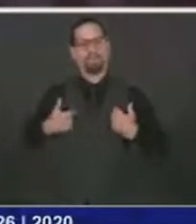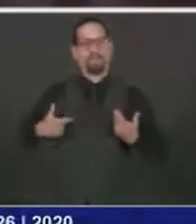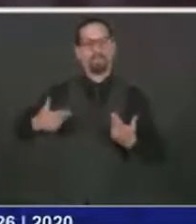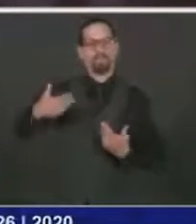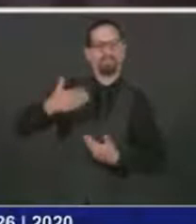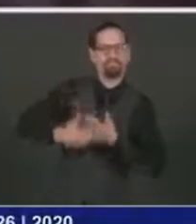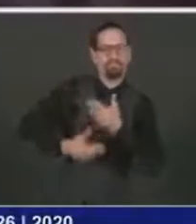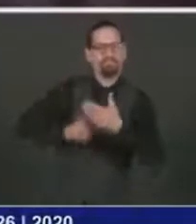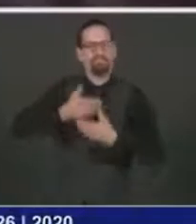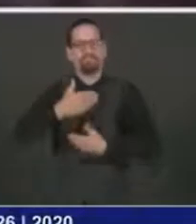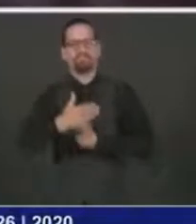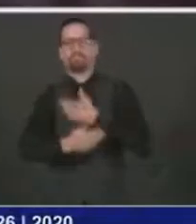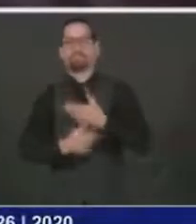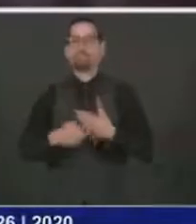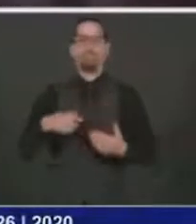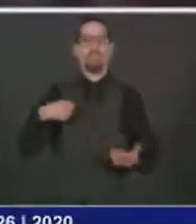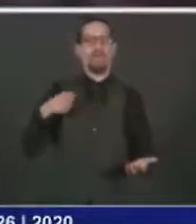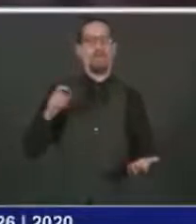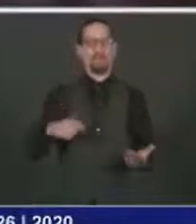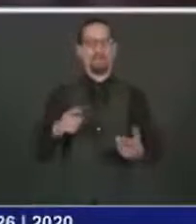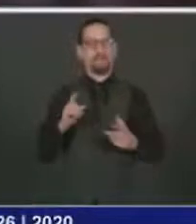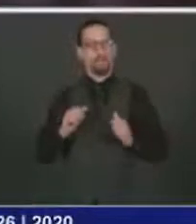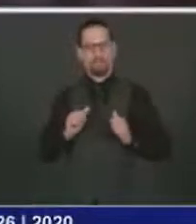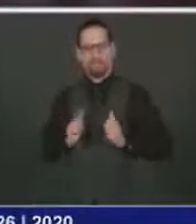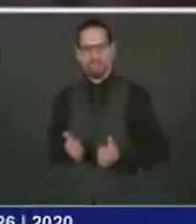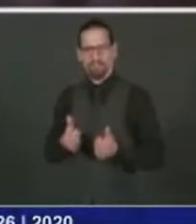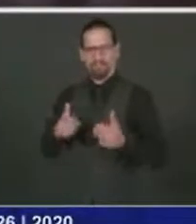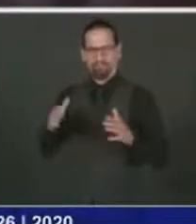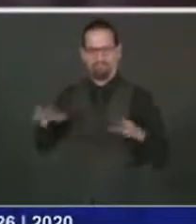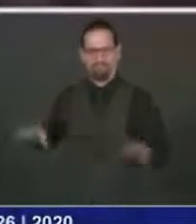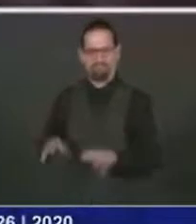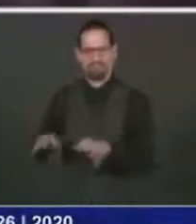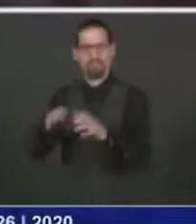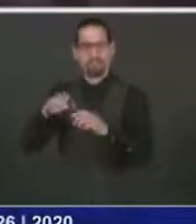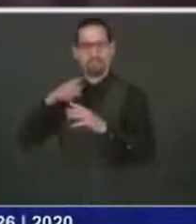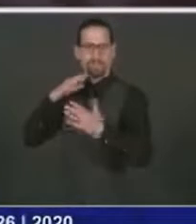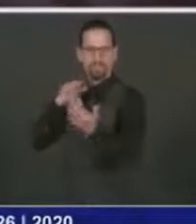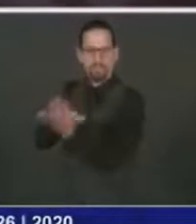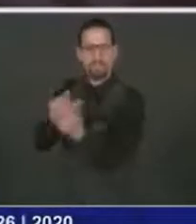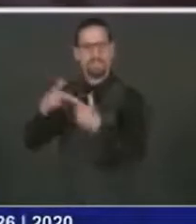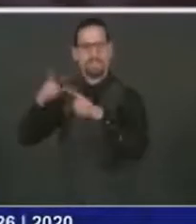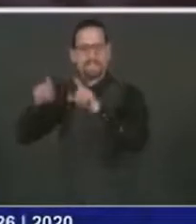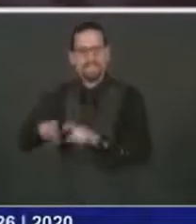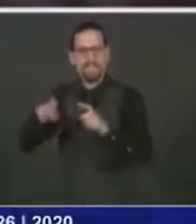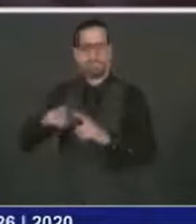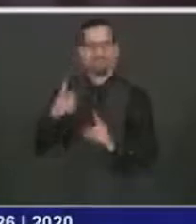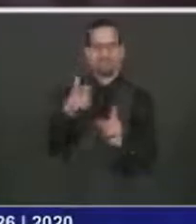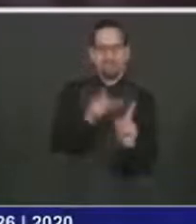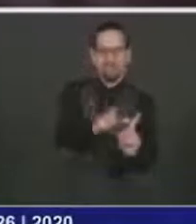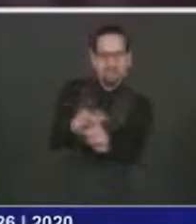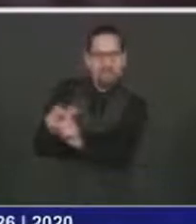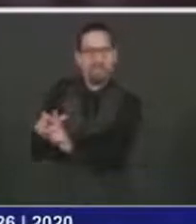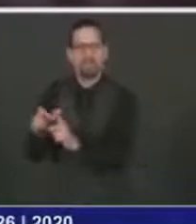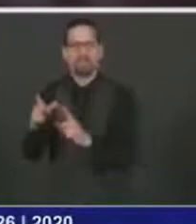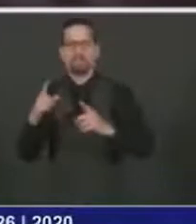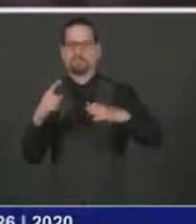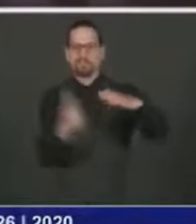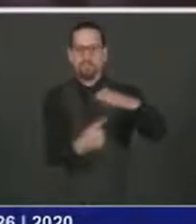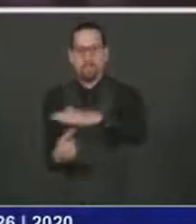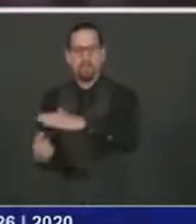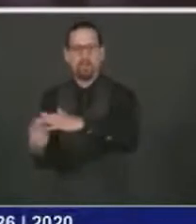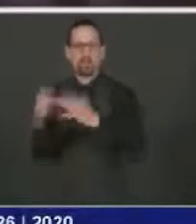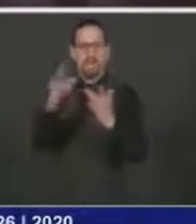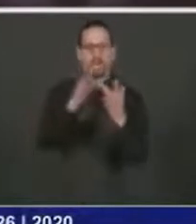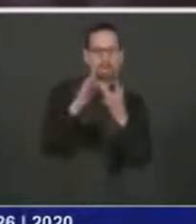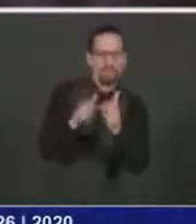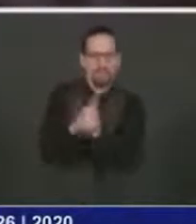what you need to do is have this aggressive approach around testing, contact tracing, quarantining, isolation, et